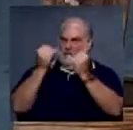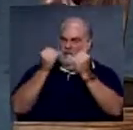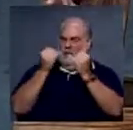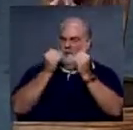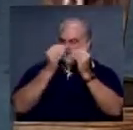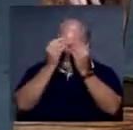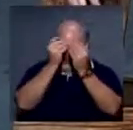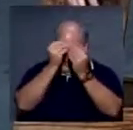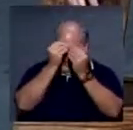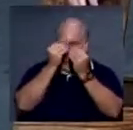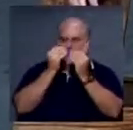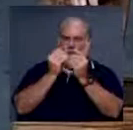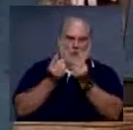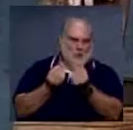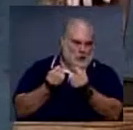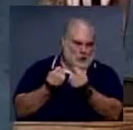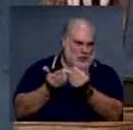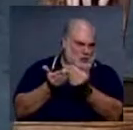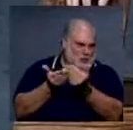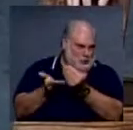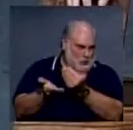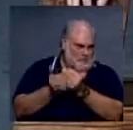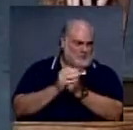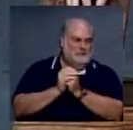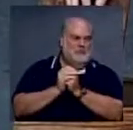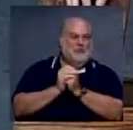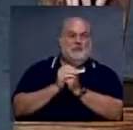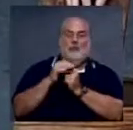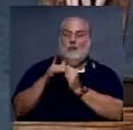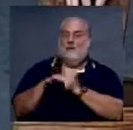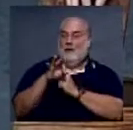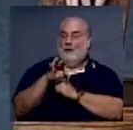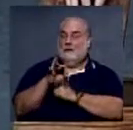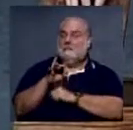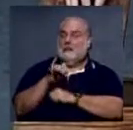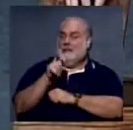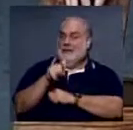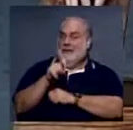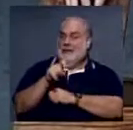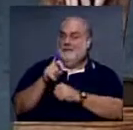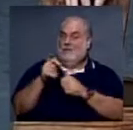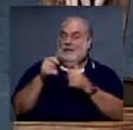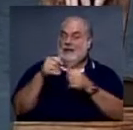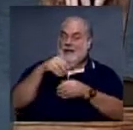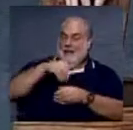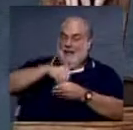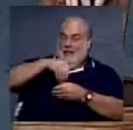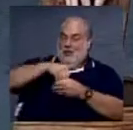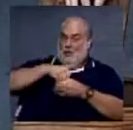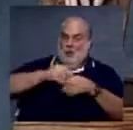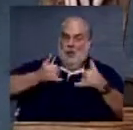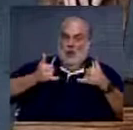through that, we found that the need for the indoor play area is very important for animals.